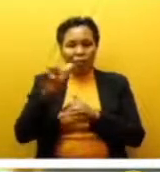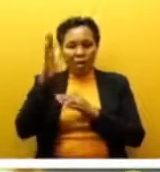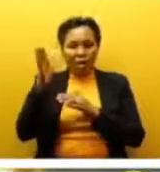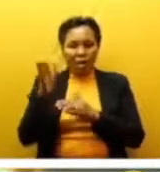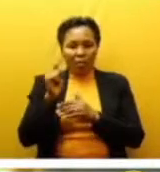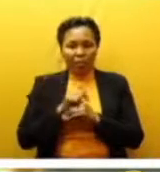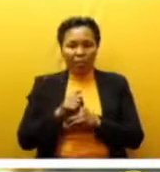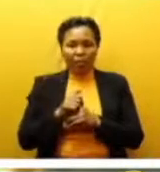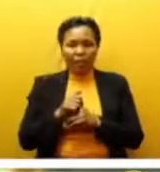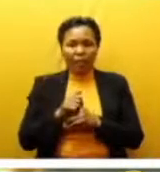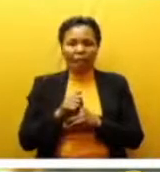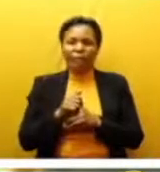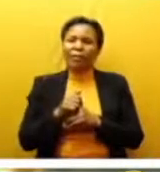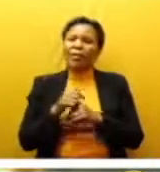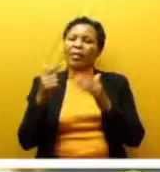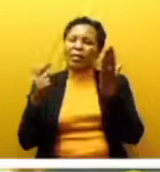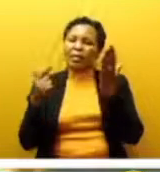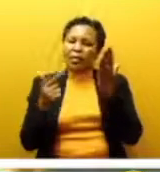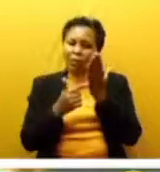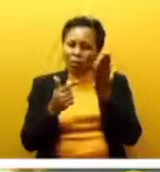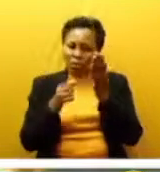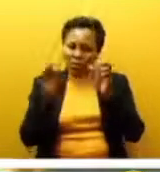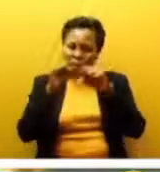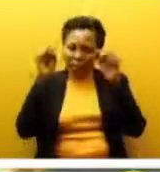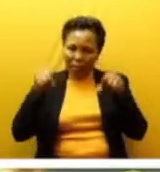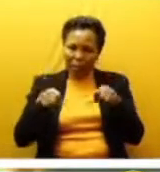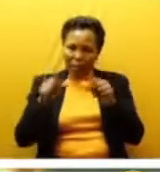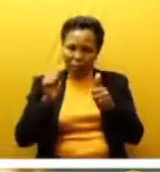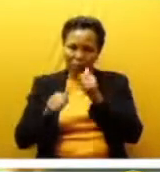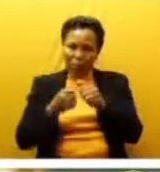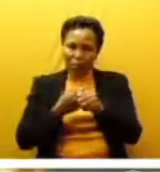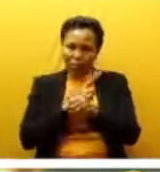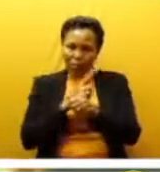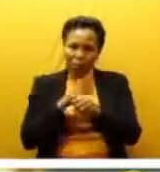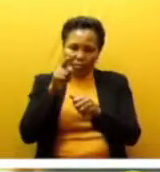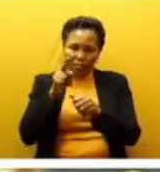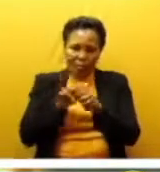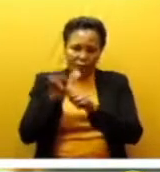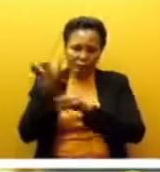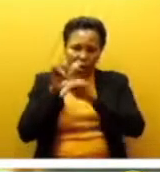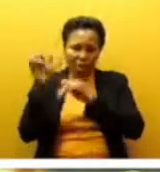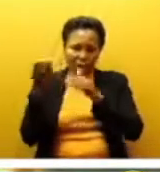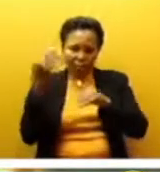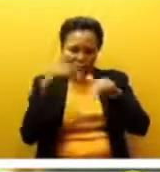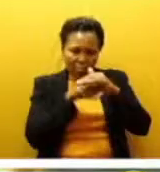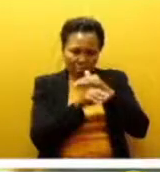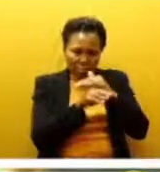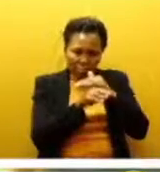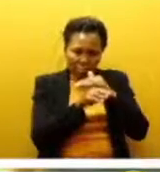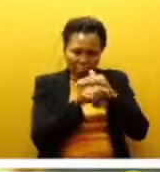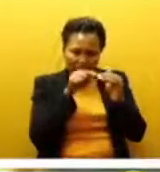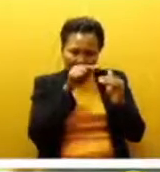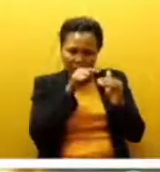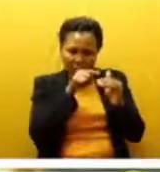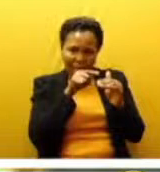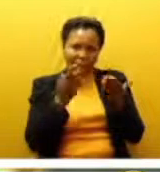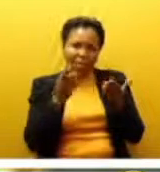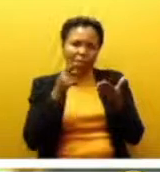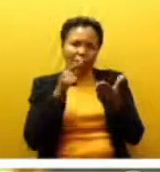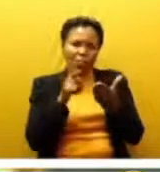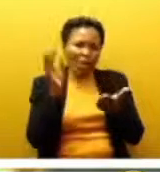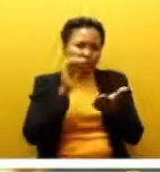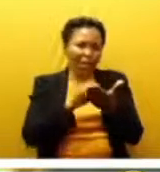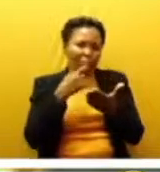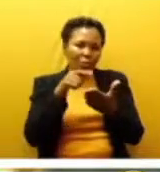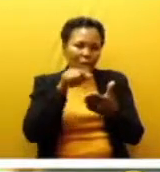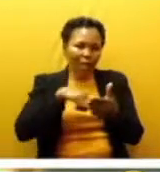technology system employed or deployed was penetrated. And you did tell us, again, quite robustly,